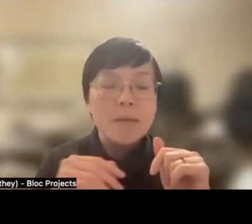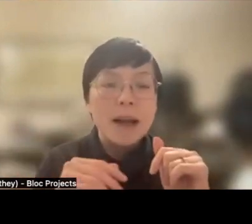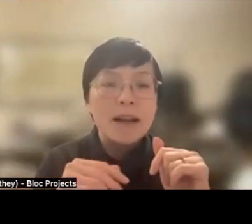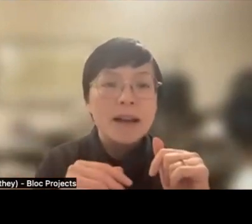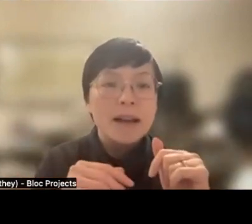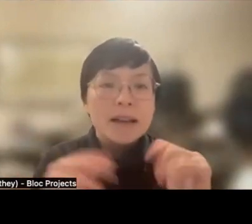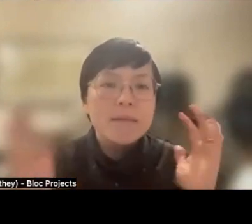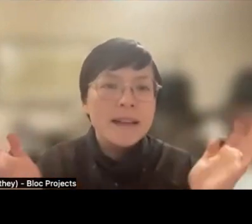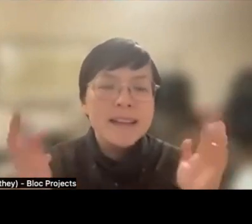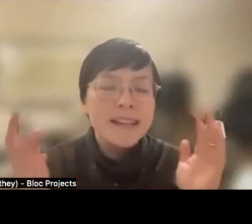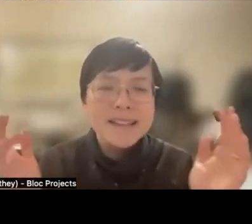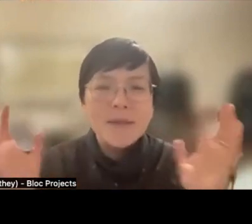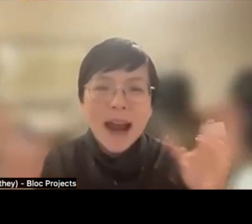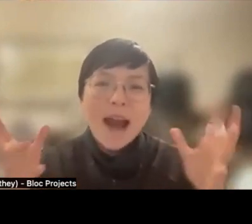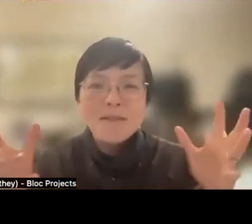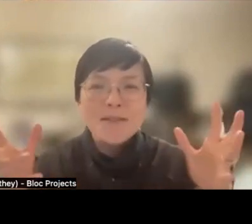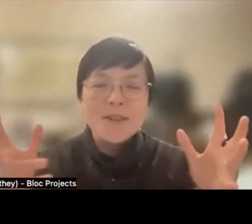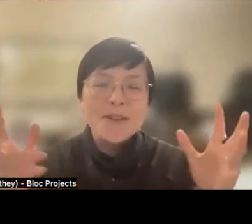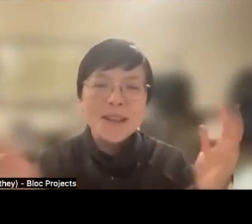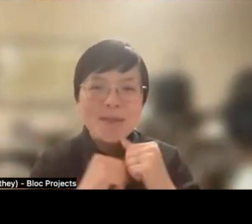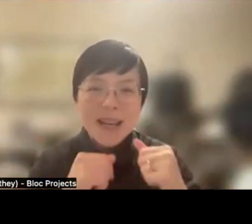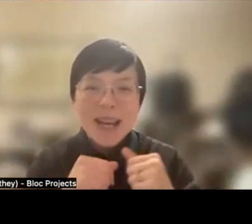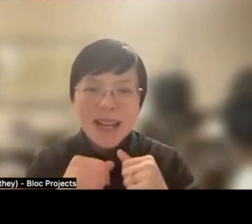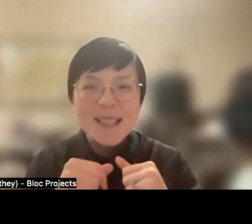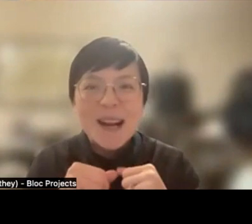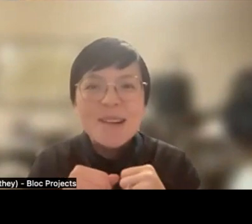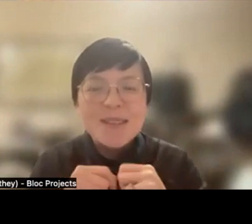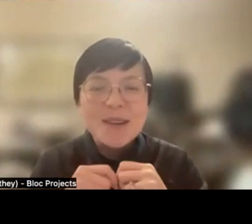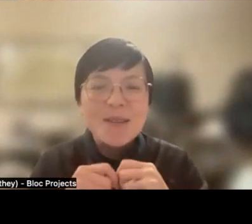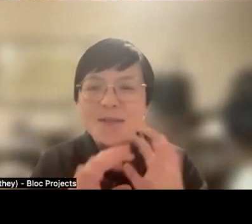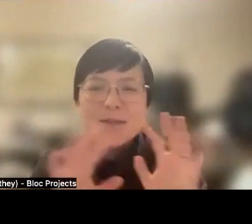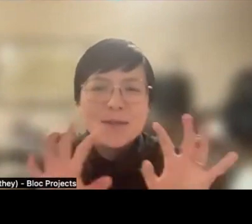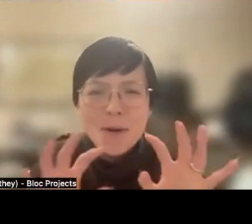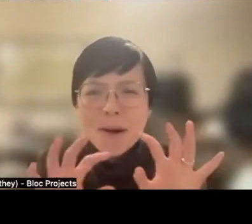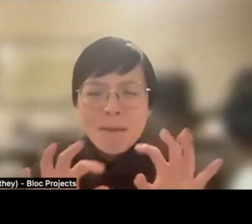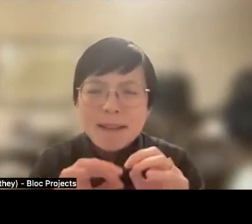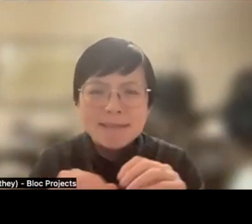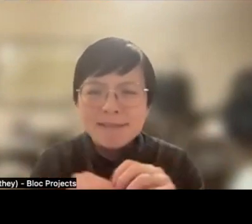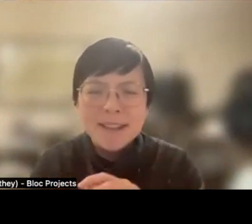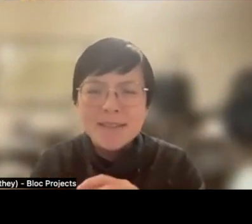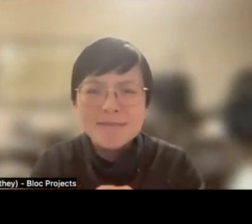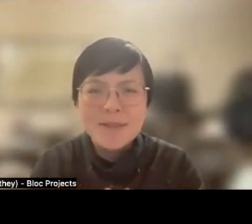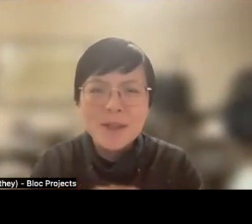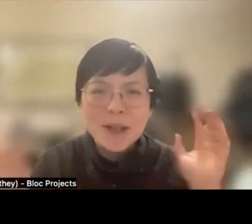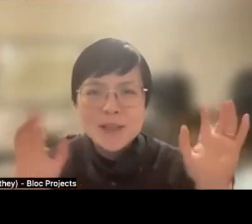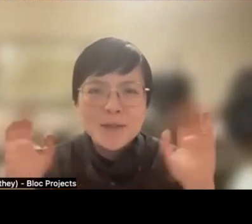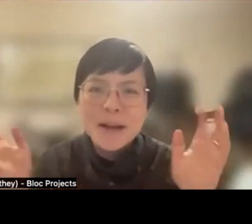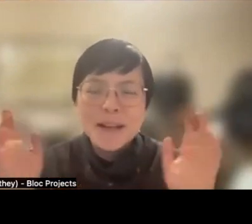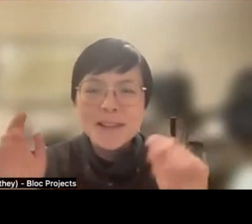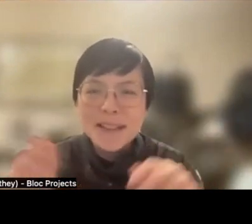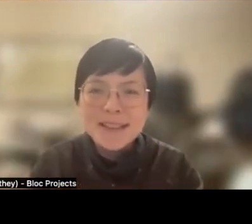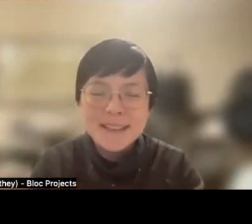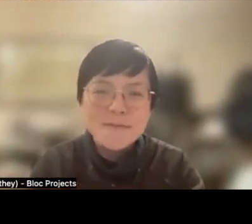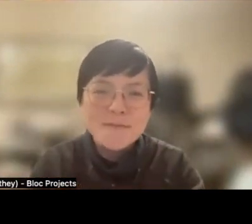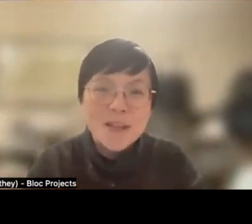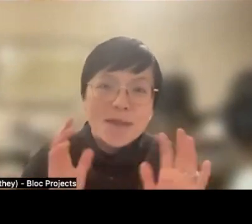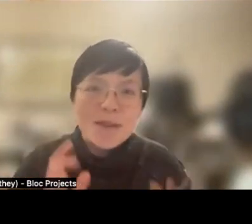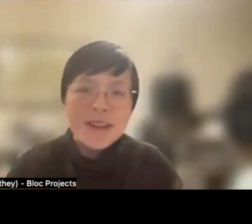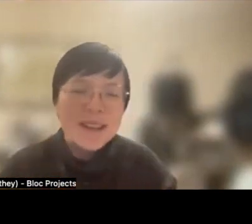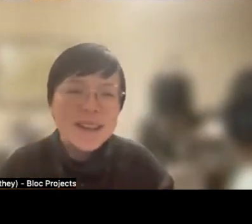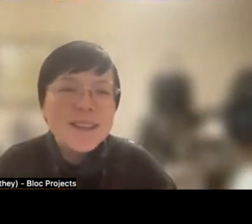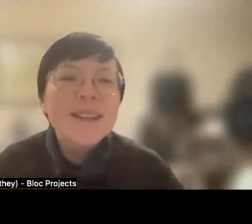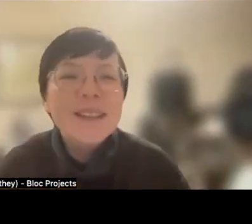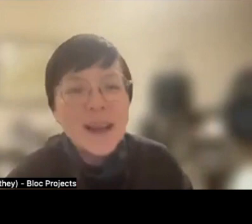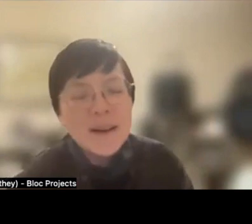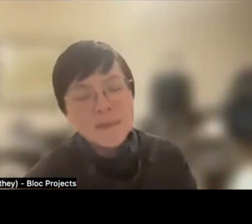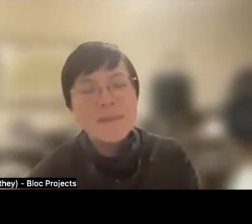parts, anyway. okay. The main thing is that we have the recording that we can edit down. So don't worry about, you know, recording too much. It's if we don't